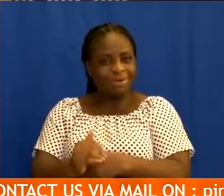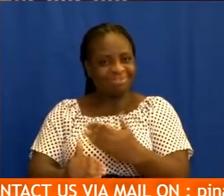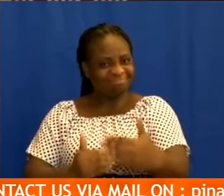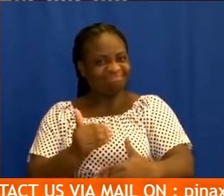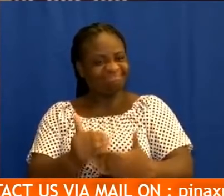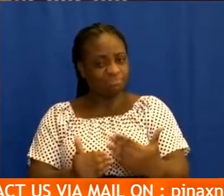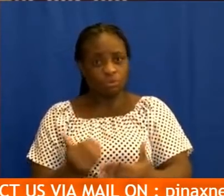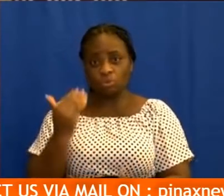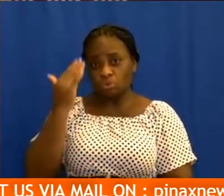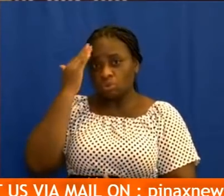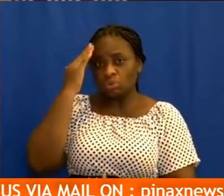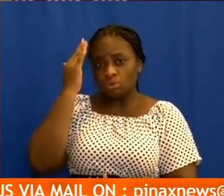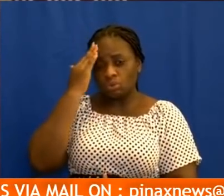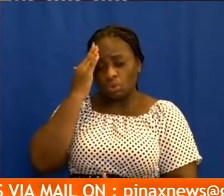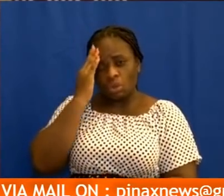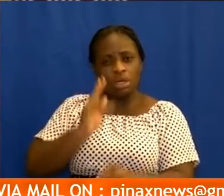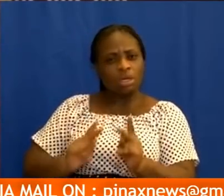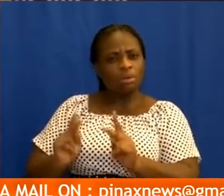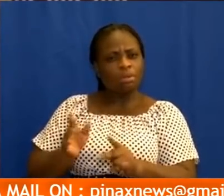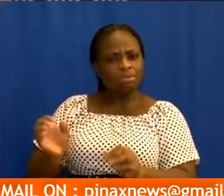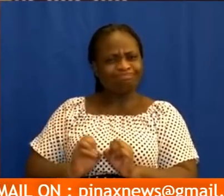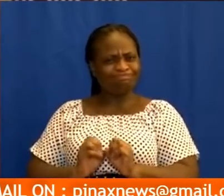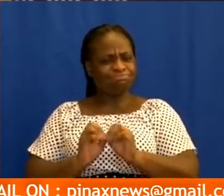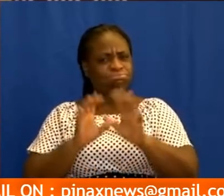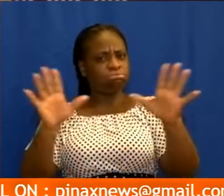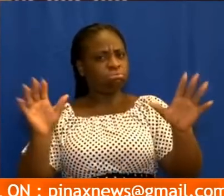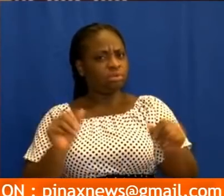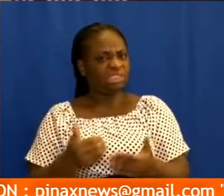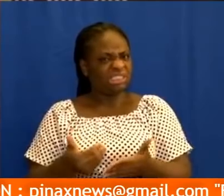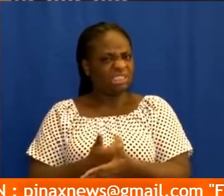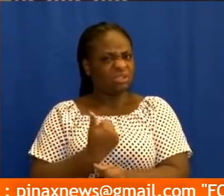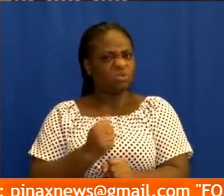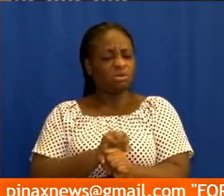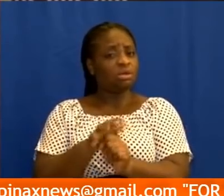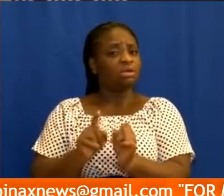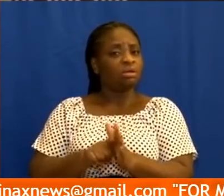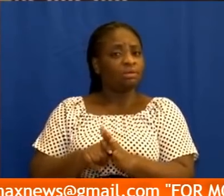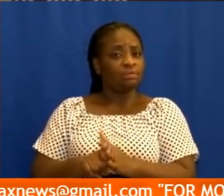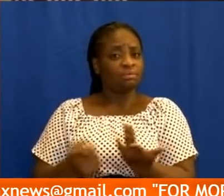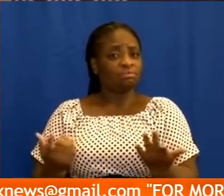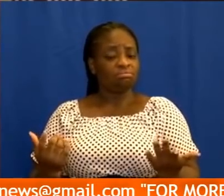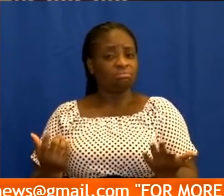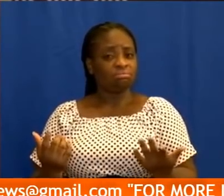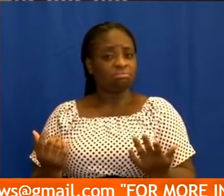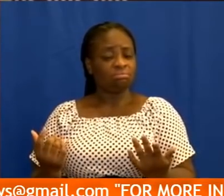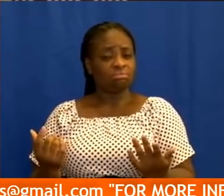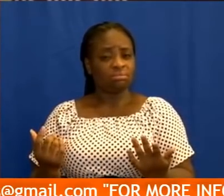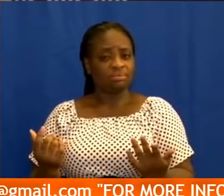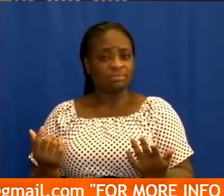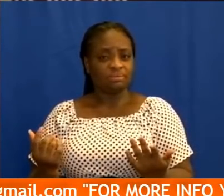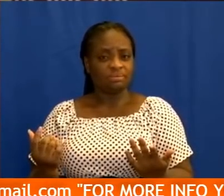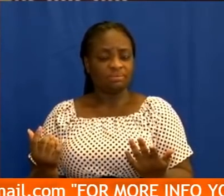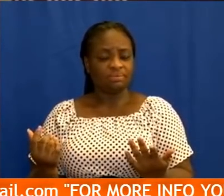to determine the presence and extent of spread of the new variants in the general population.